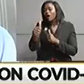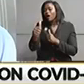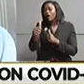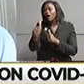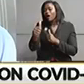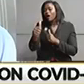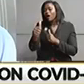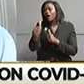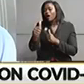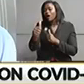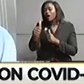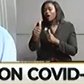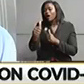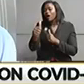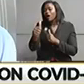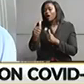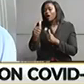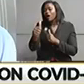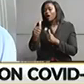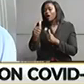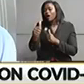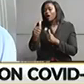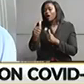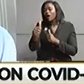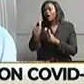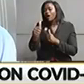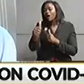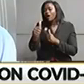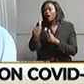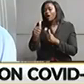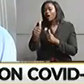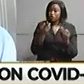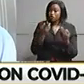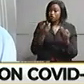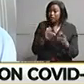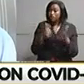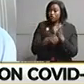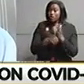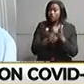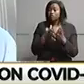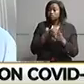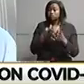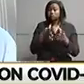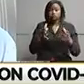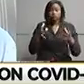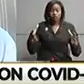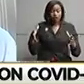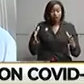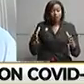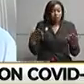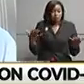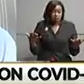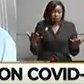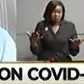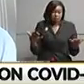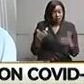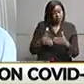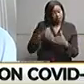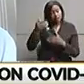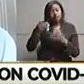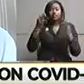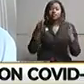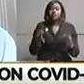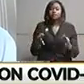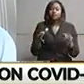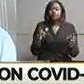and we see their associates. And if we find that the problem is growing, then the next thing you shall do is